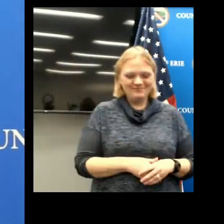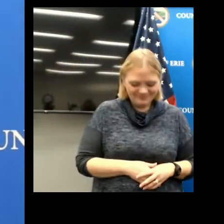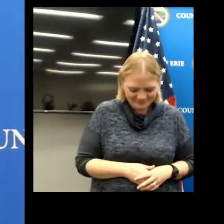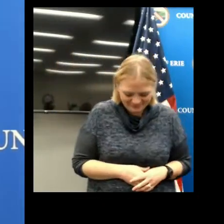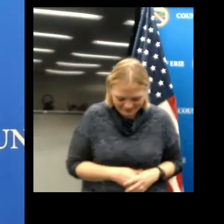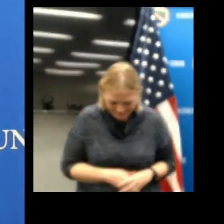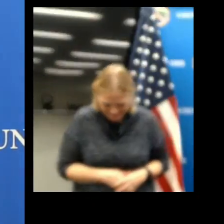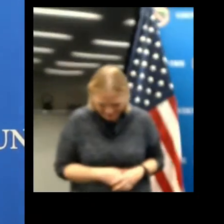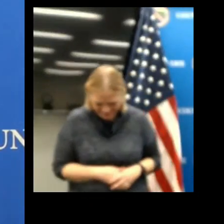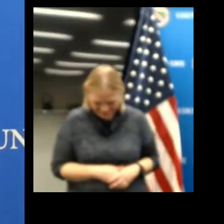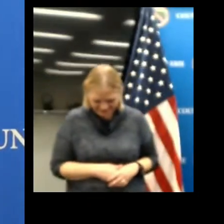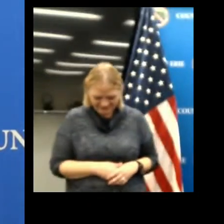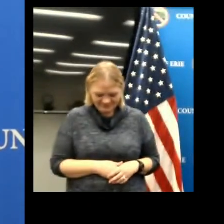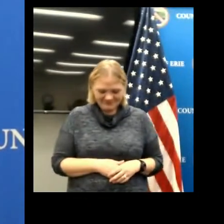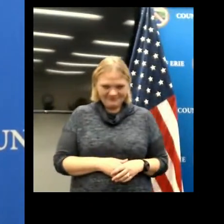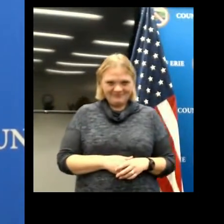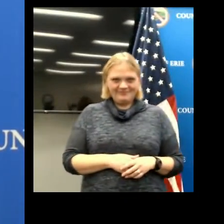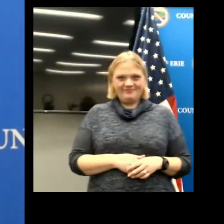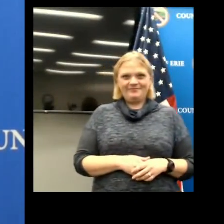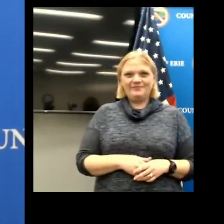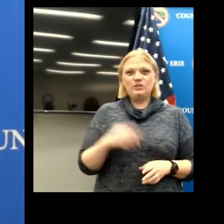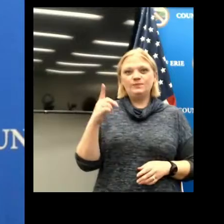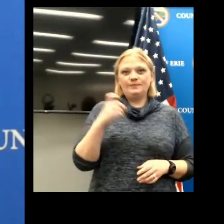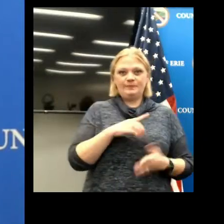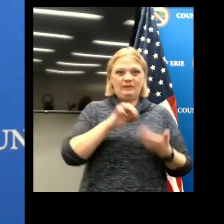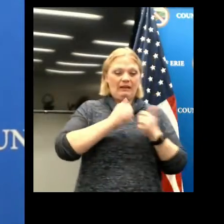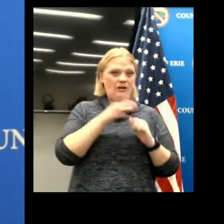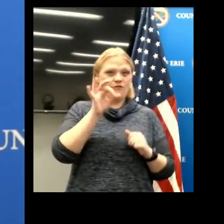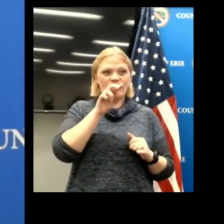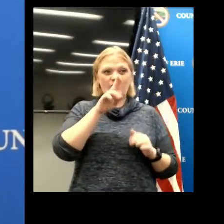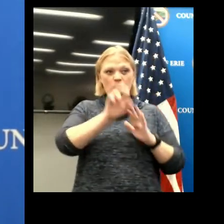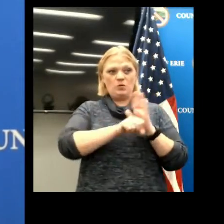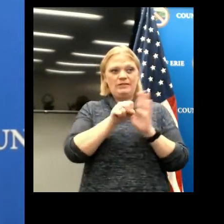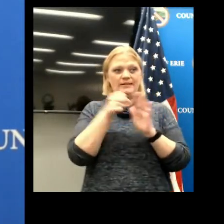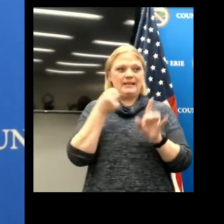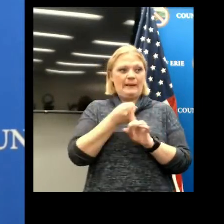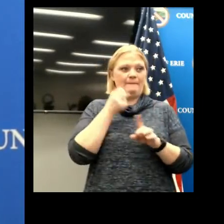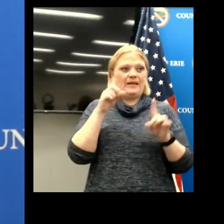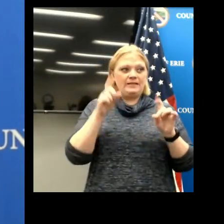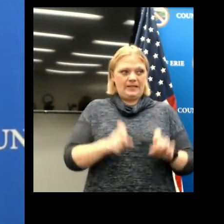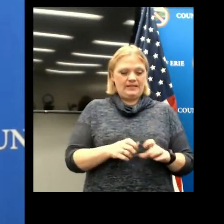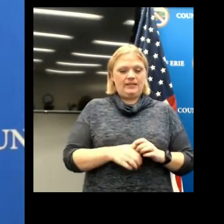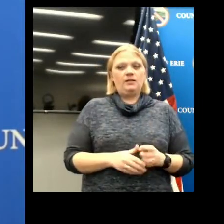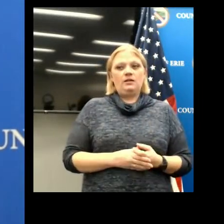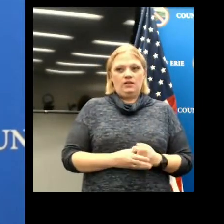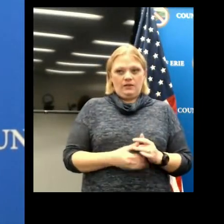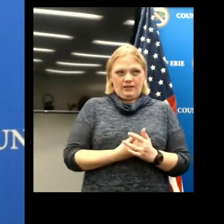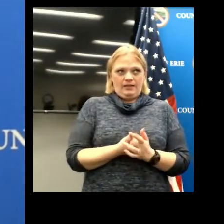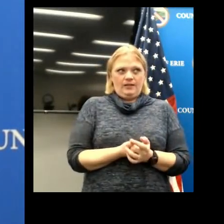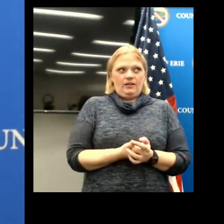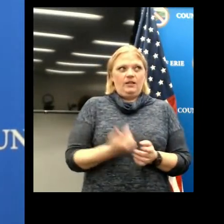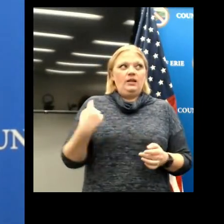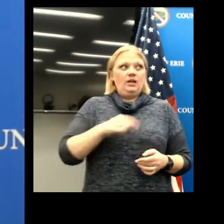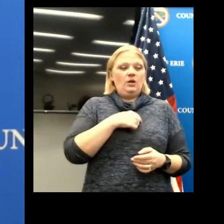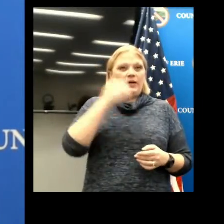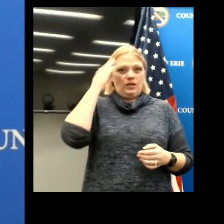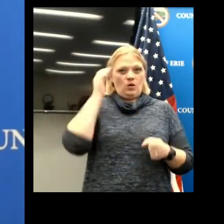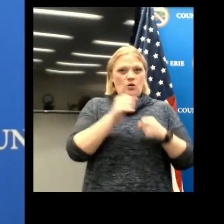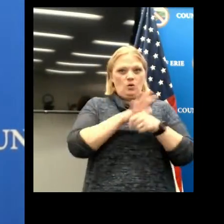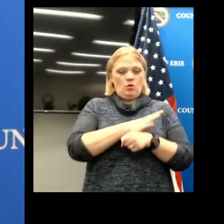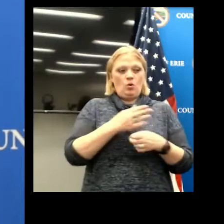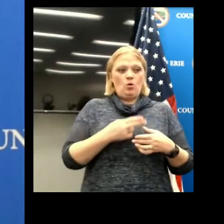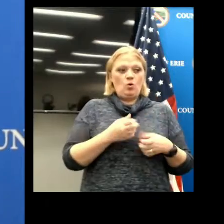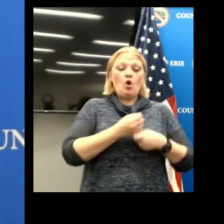on. Thanks. So the question, how does the flu season impact testing? So we know that COVID-19 causes